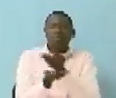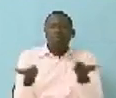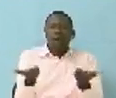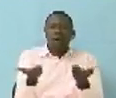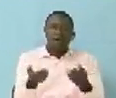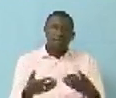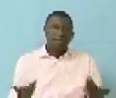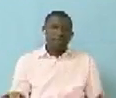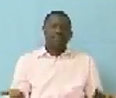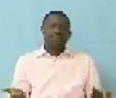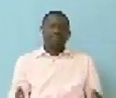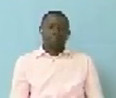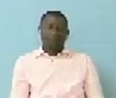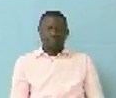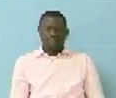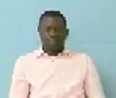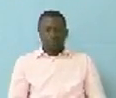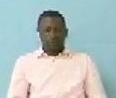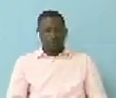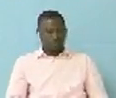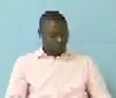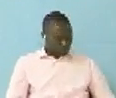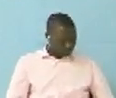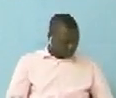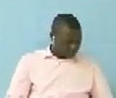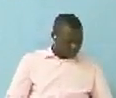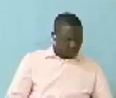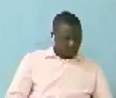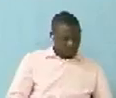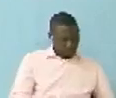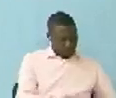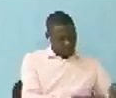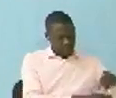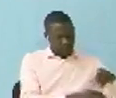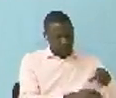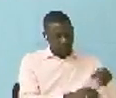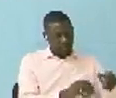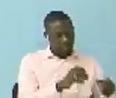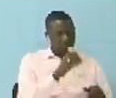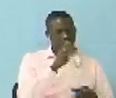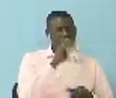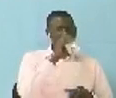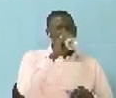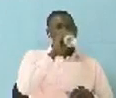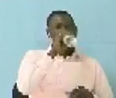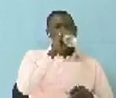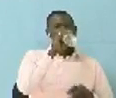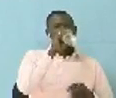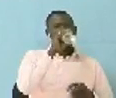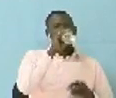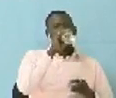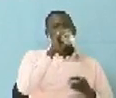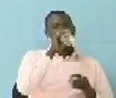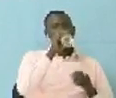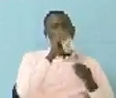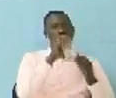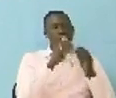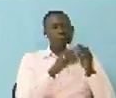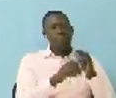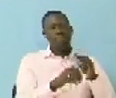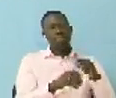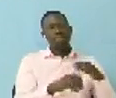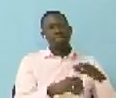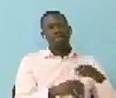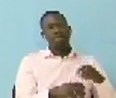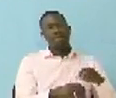rodo kumala menne ita mujina keda lieutenant general de sojaro lokunda ita ya mira ni ko nyimbe keda nata ta faketa duno nyimbe nonkundo duno nyimbe